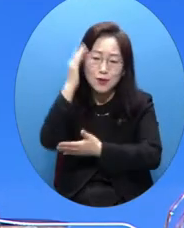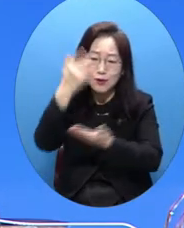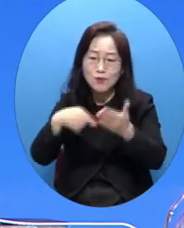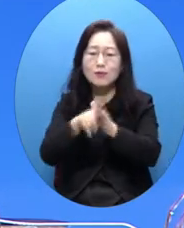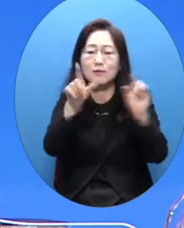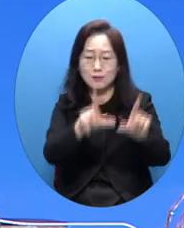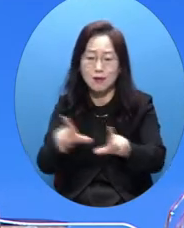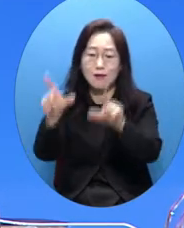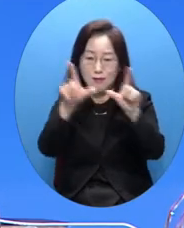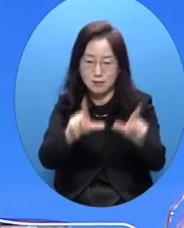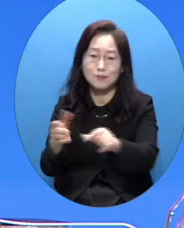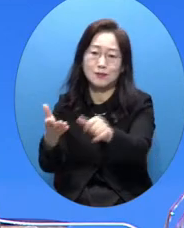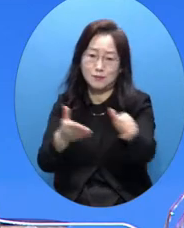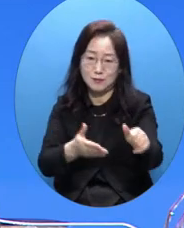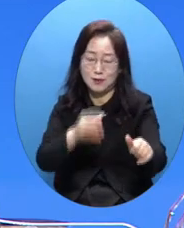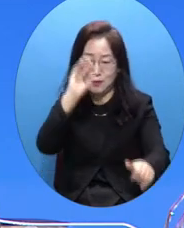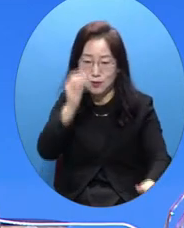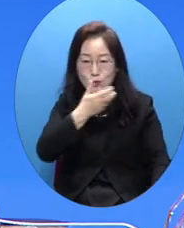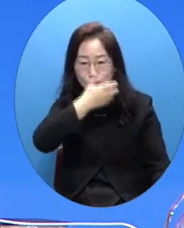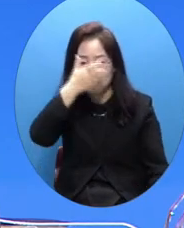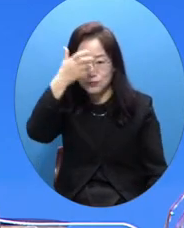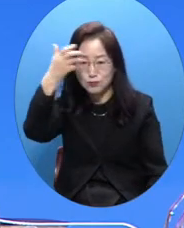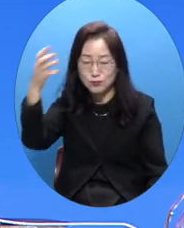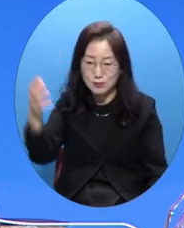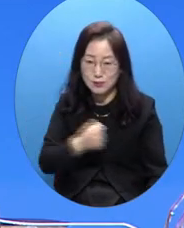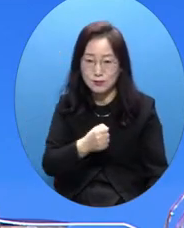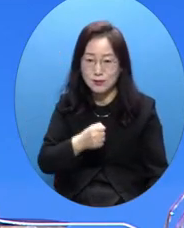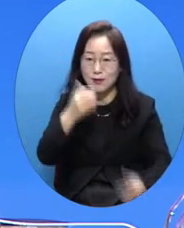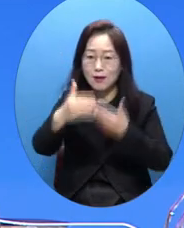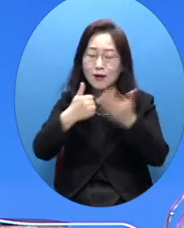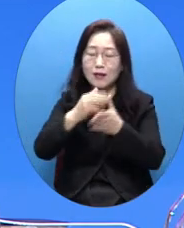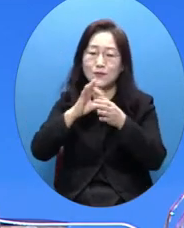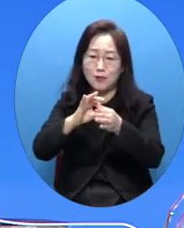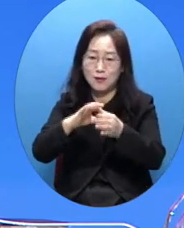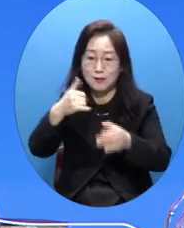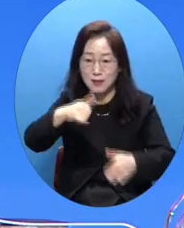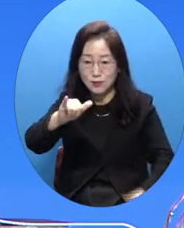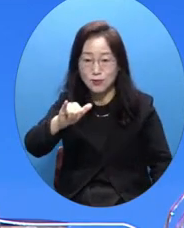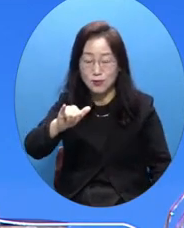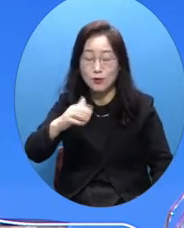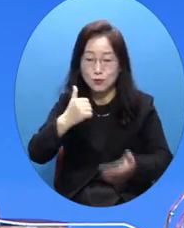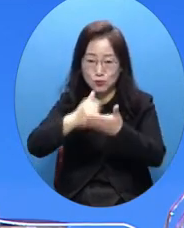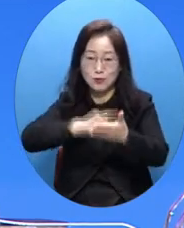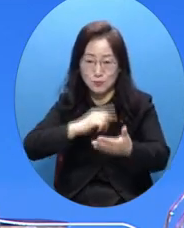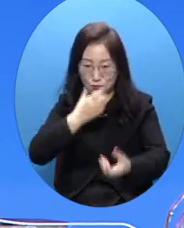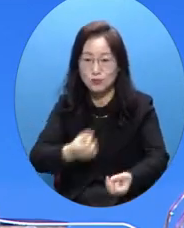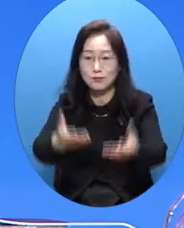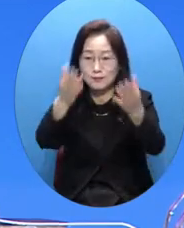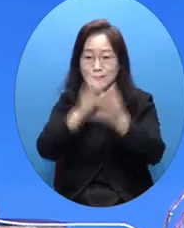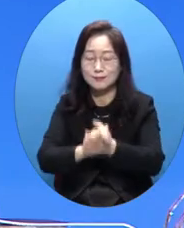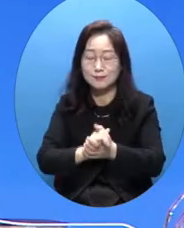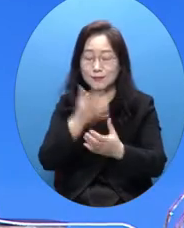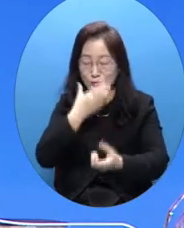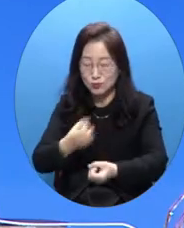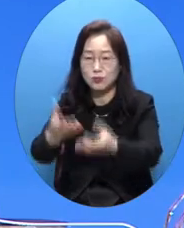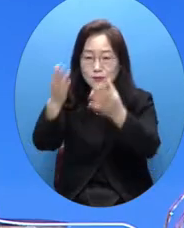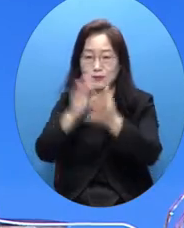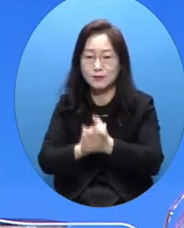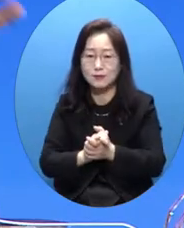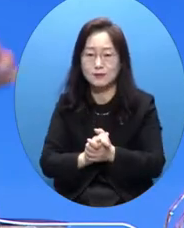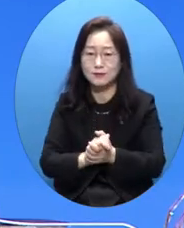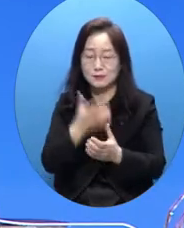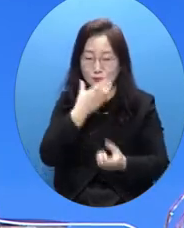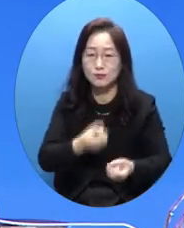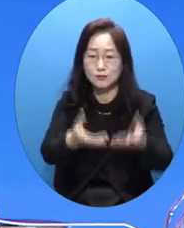hands of the Lord let's live for the glory of God from now on let's all become true workers of God I bless you in the name of the Lord